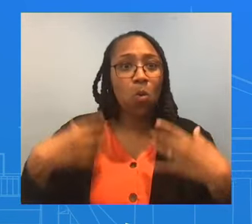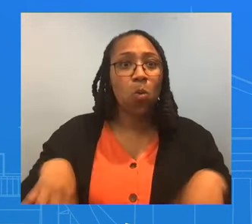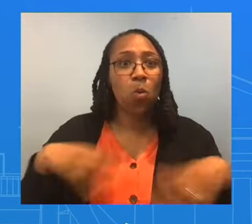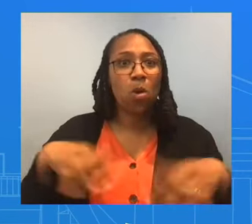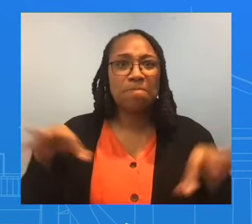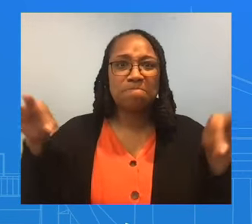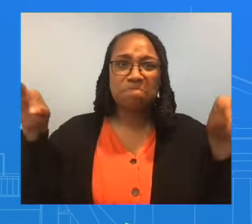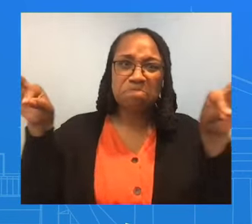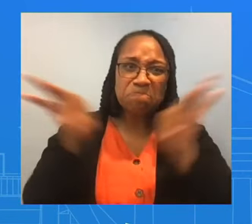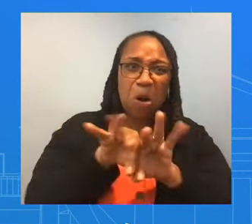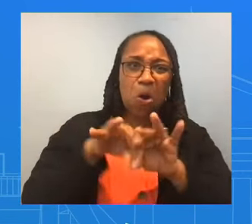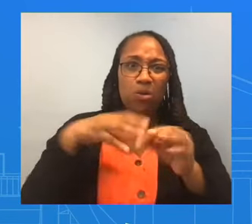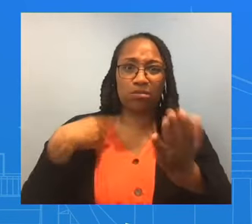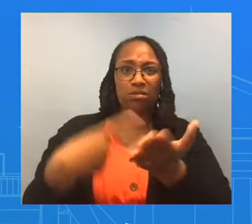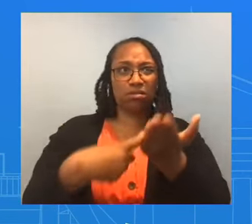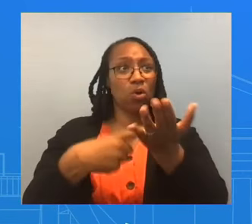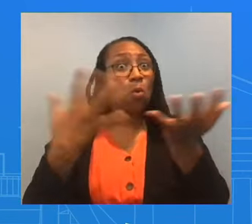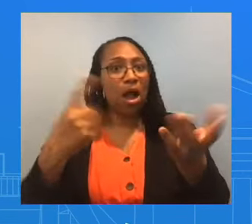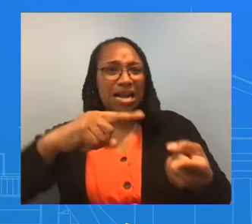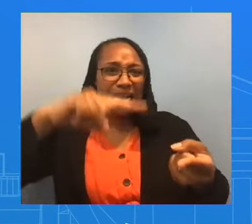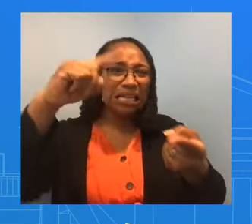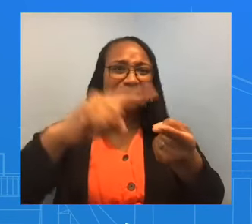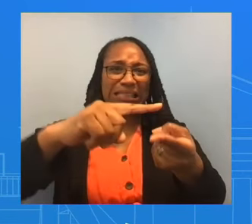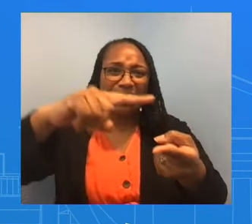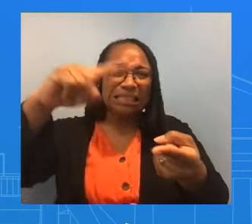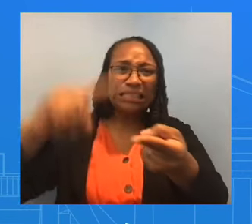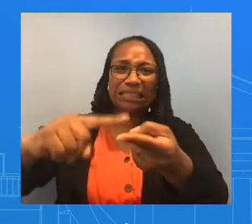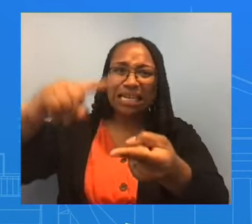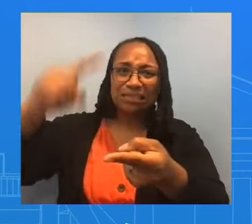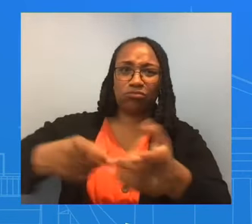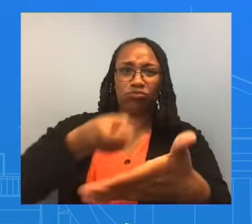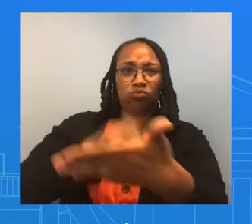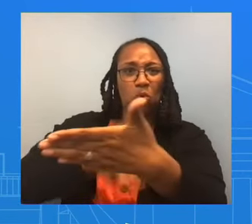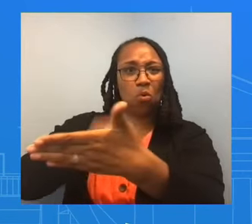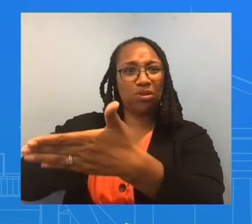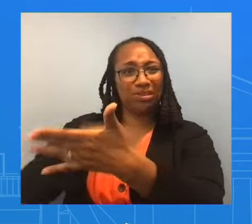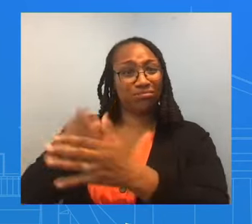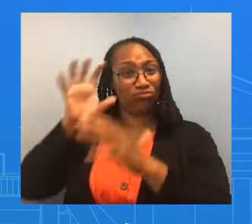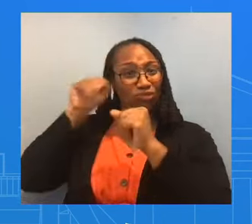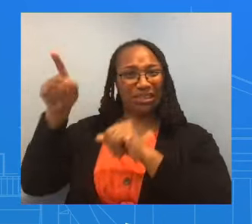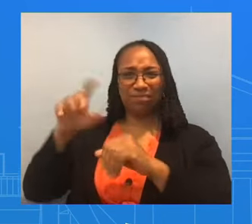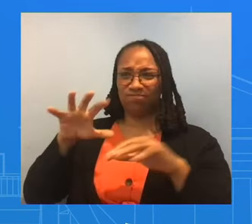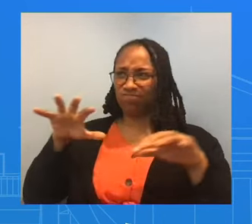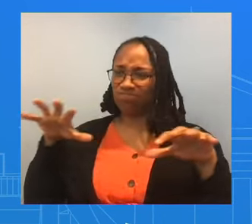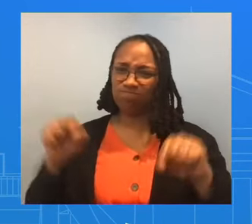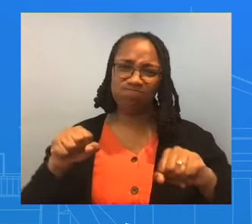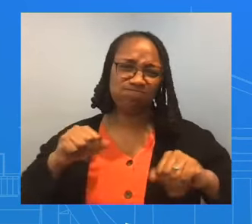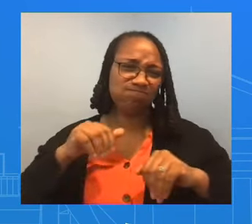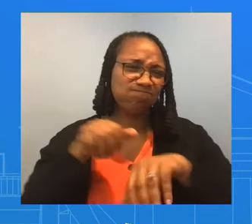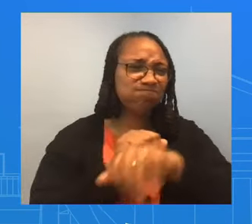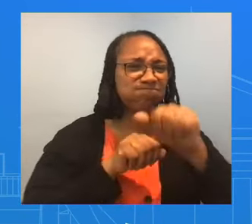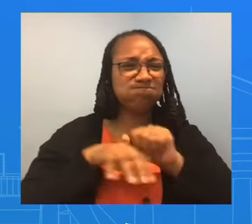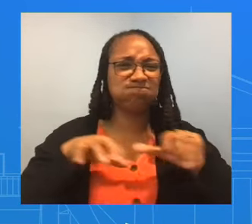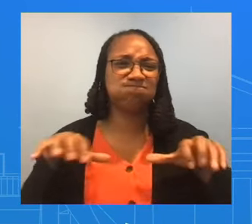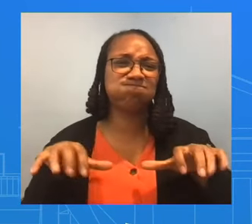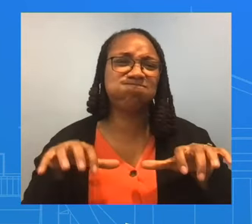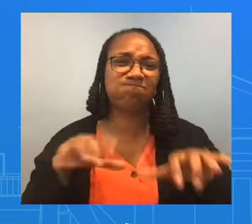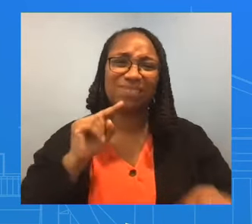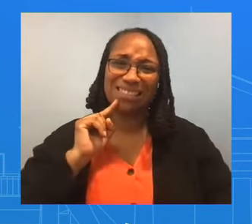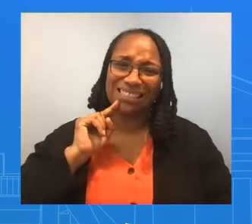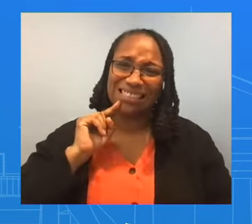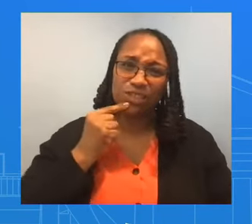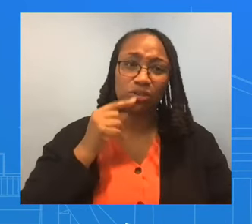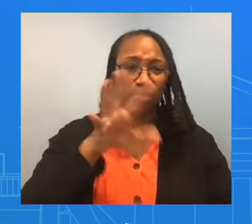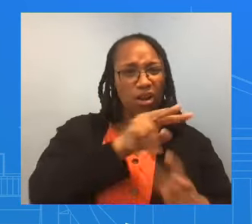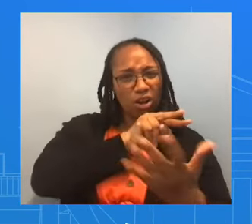the president has taken this very seriously. When he looks at his economic policy, at the number one thing that he wants to do is continue to lower costs from the American